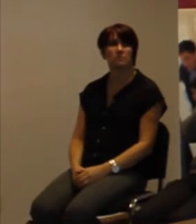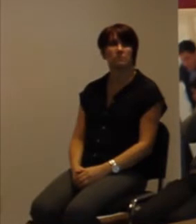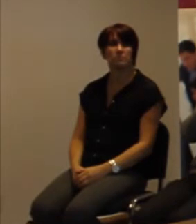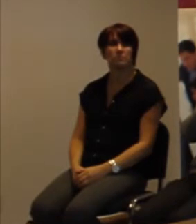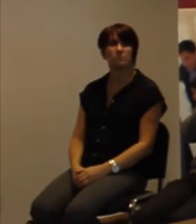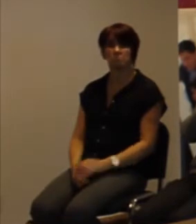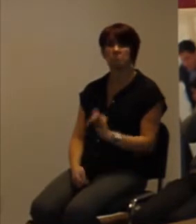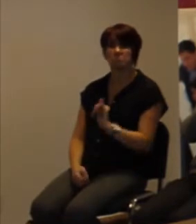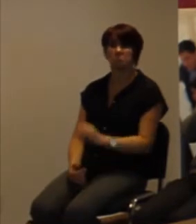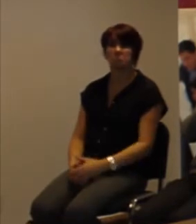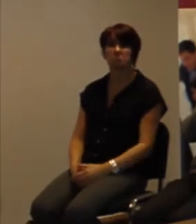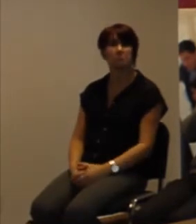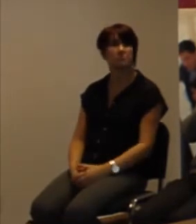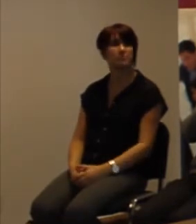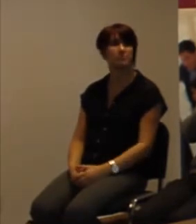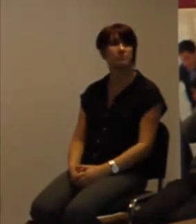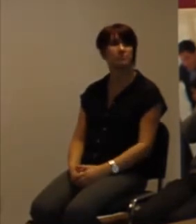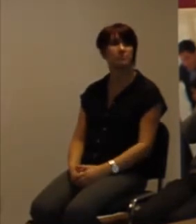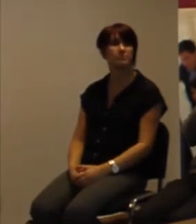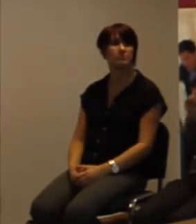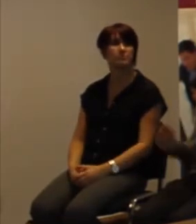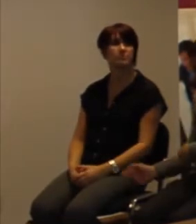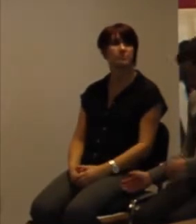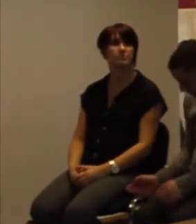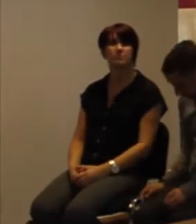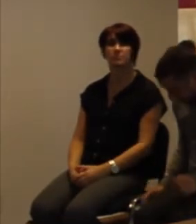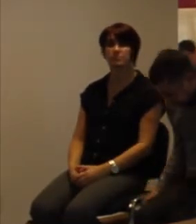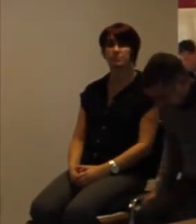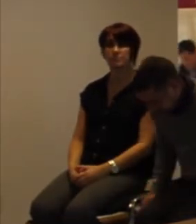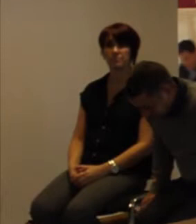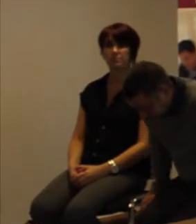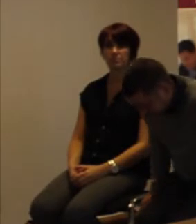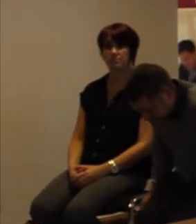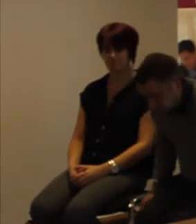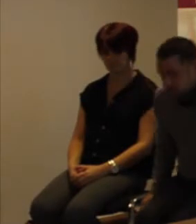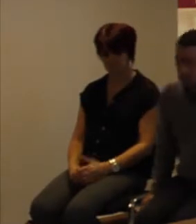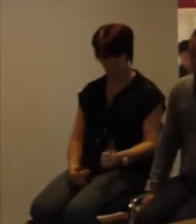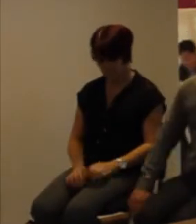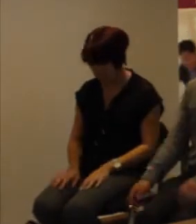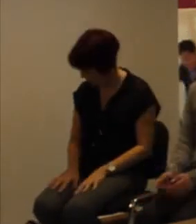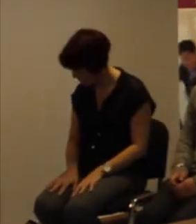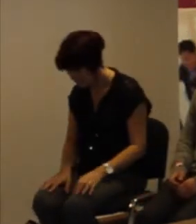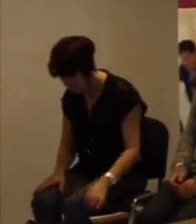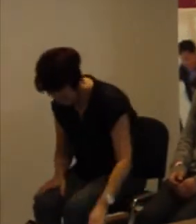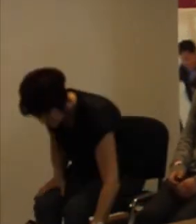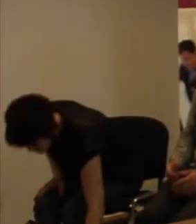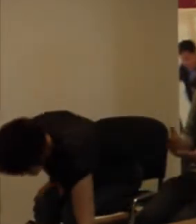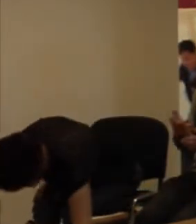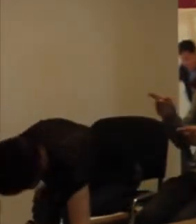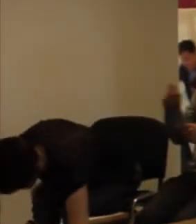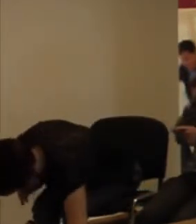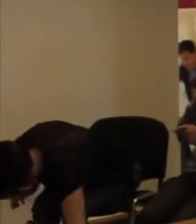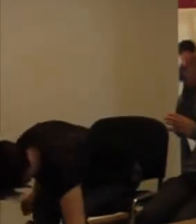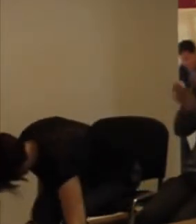Yeah. Okay. For a learner requiring a reader and a